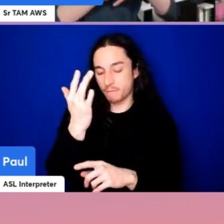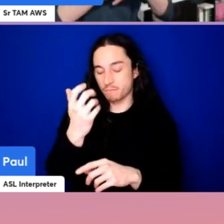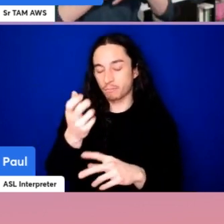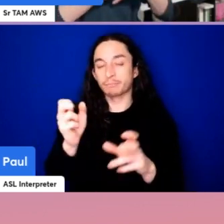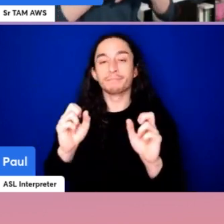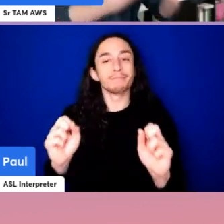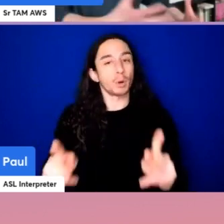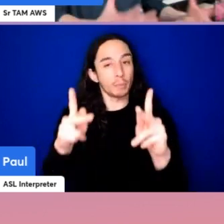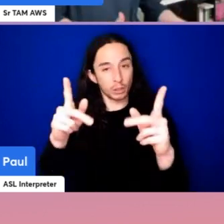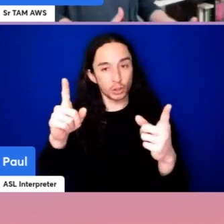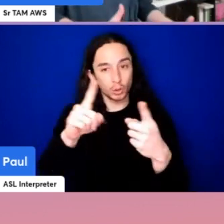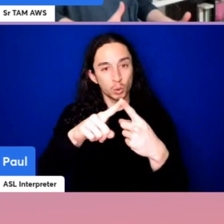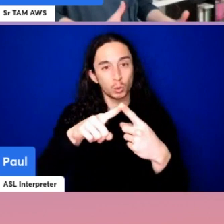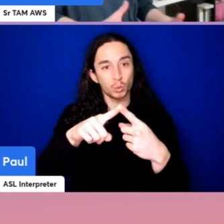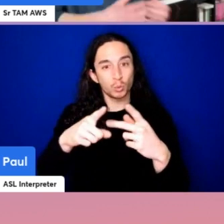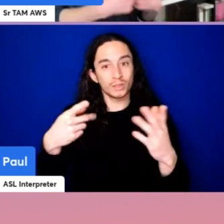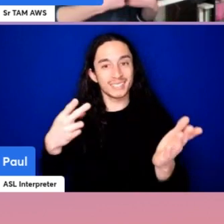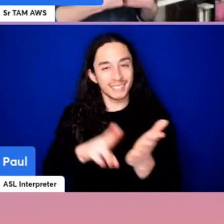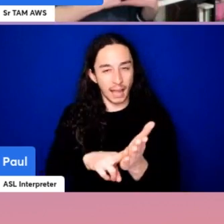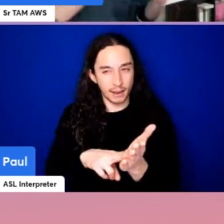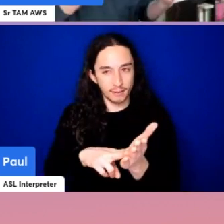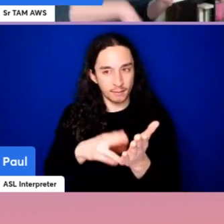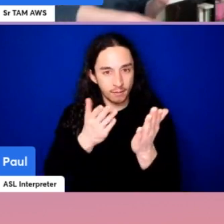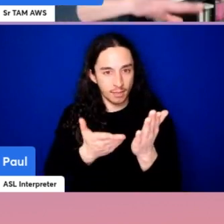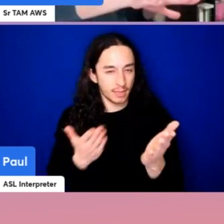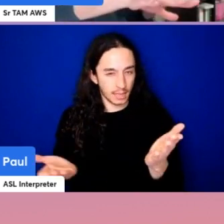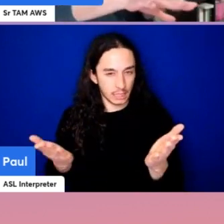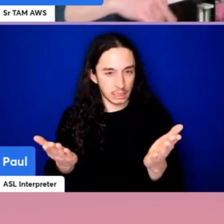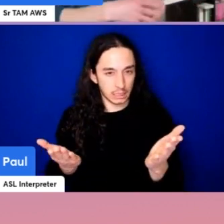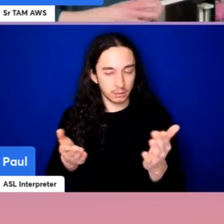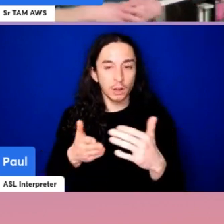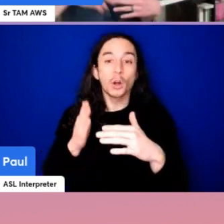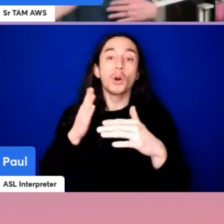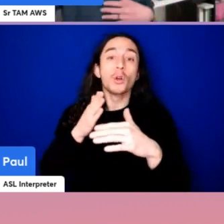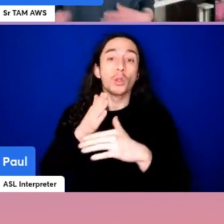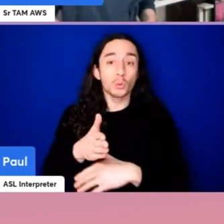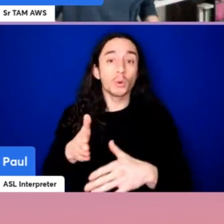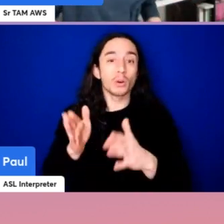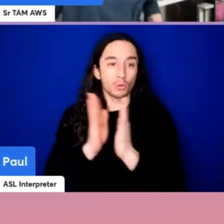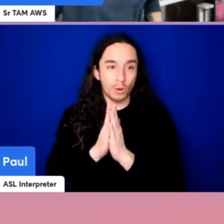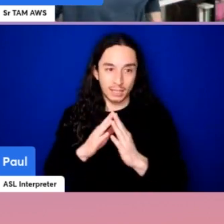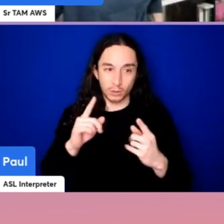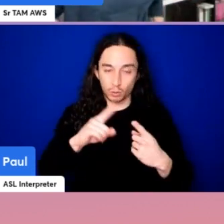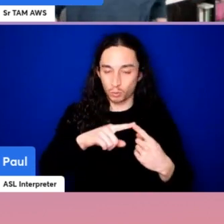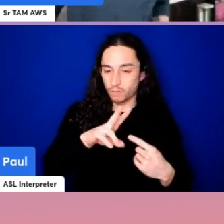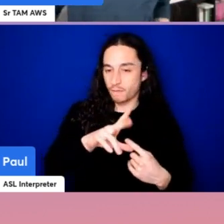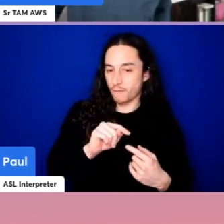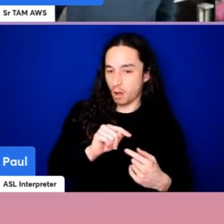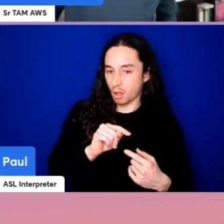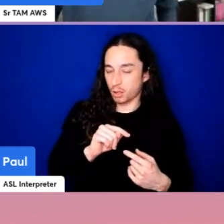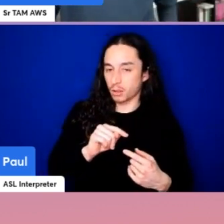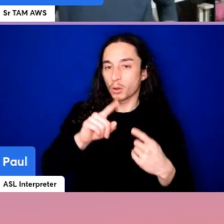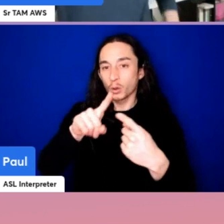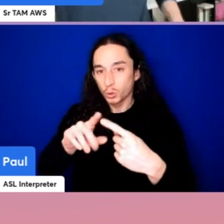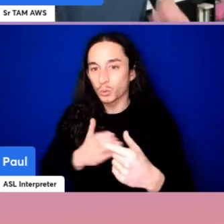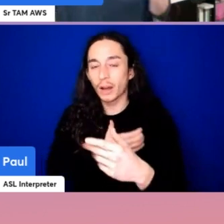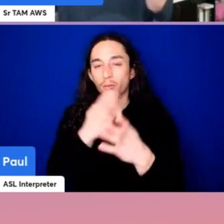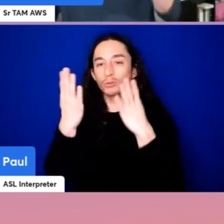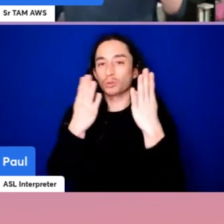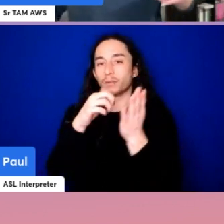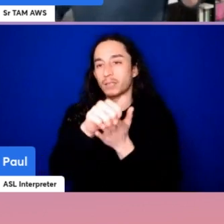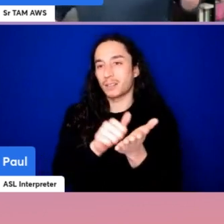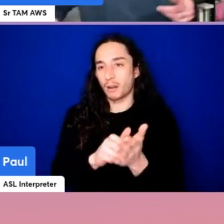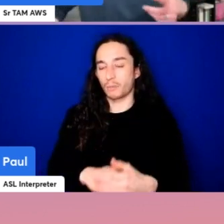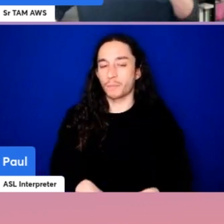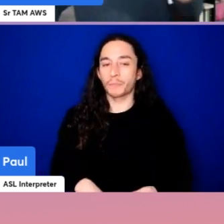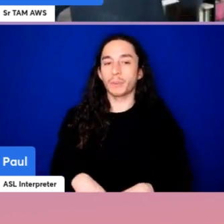permissions to sign things through a request to Vault to our service account. As